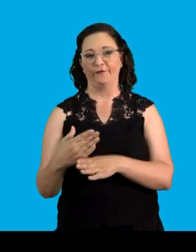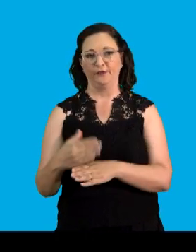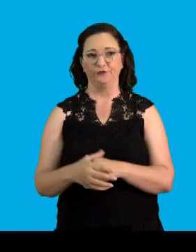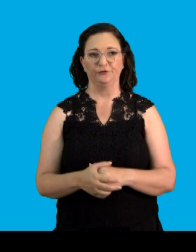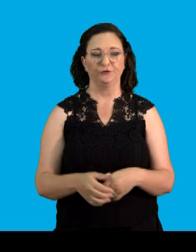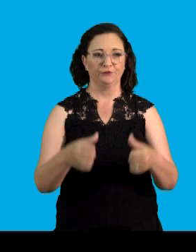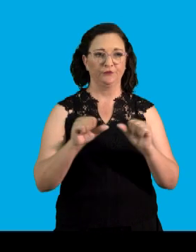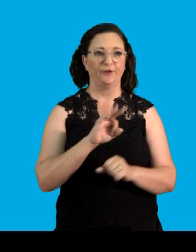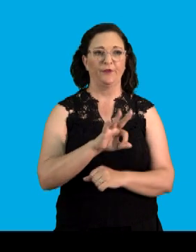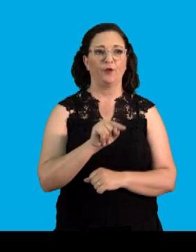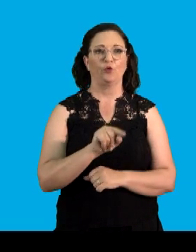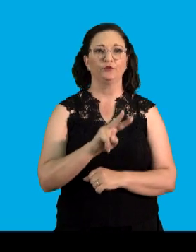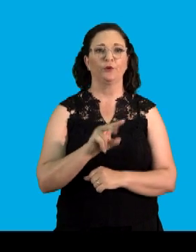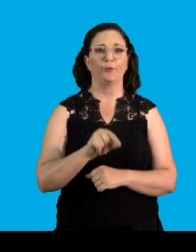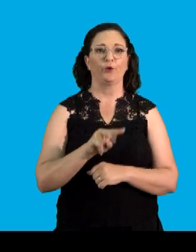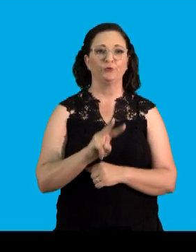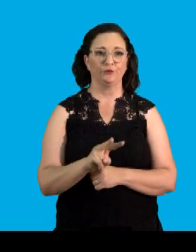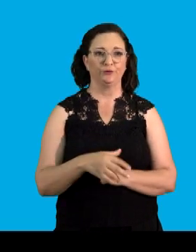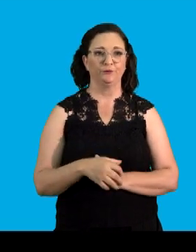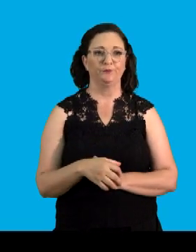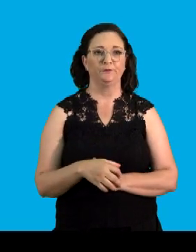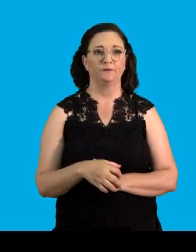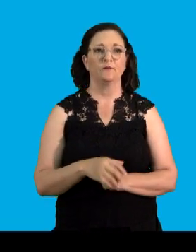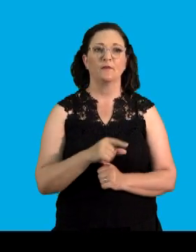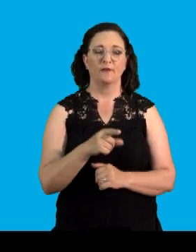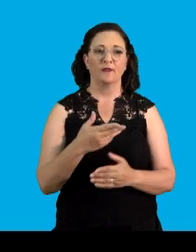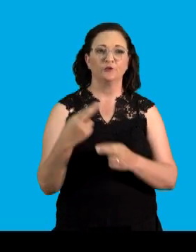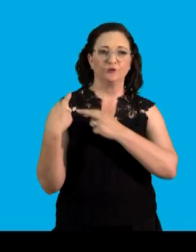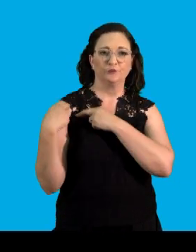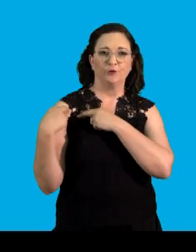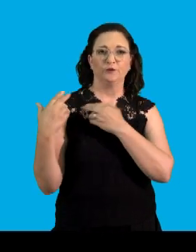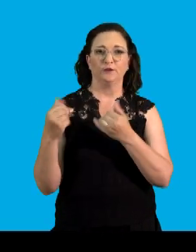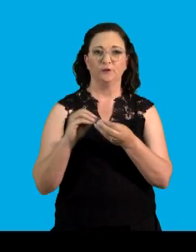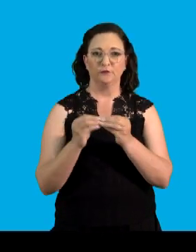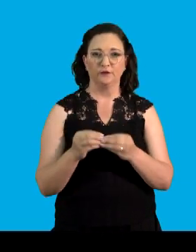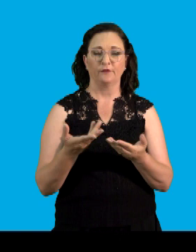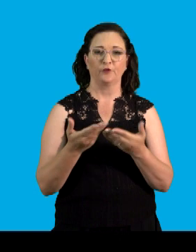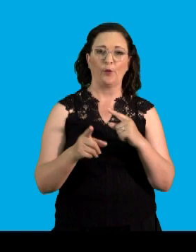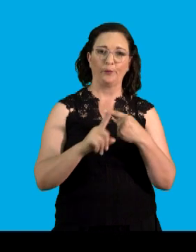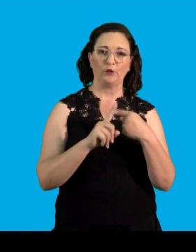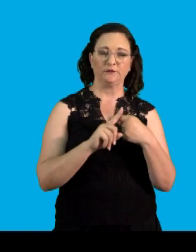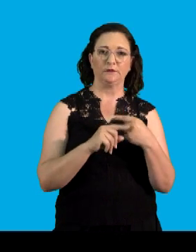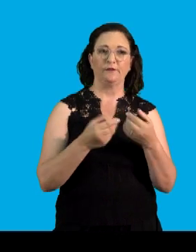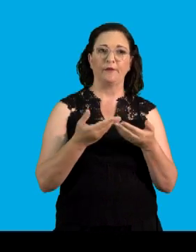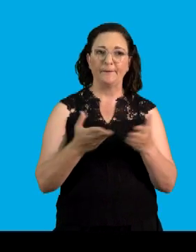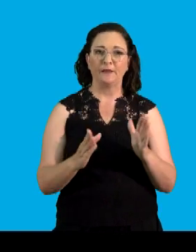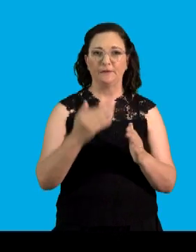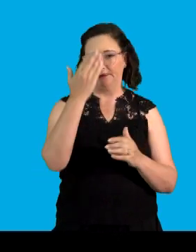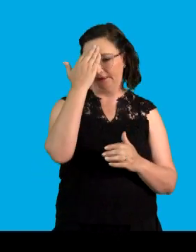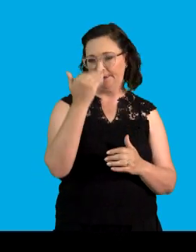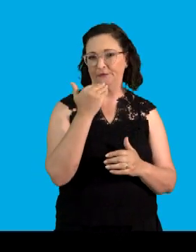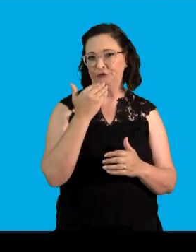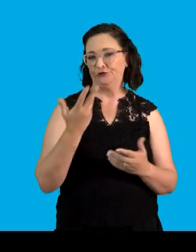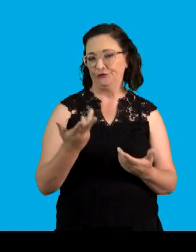Then 3.2.2, they are responsible for creating and maintaining a positive public image. Right, the key word is